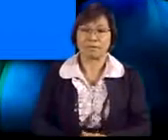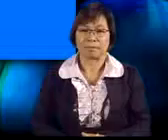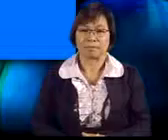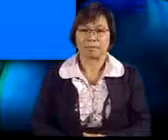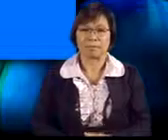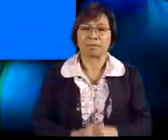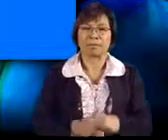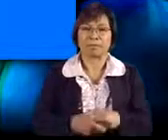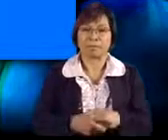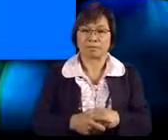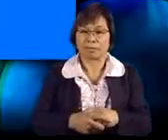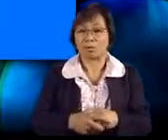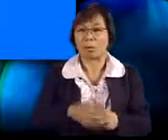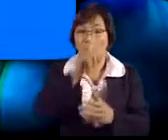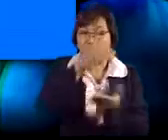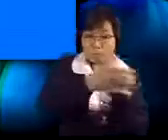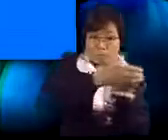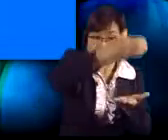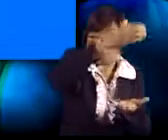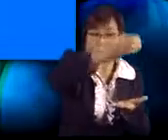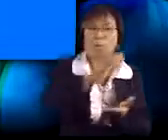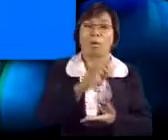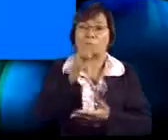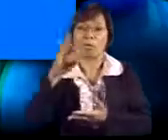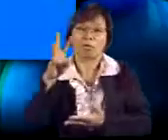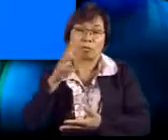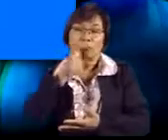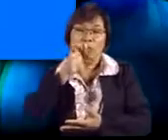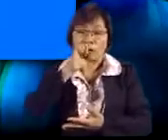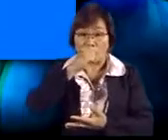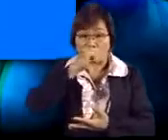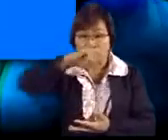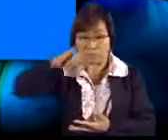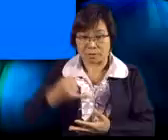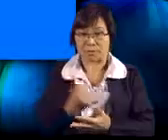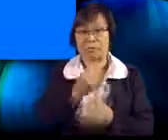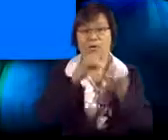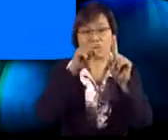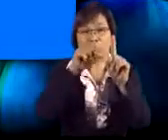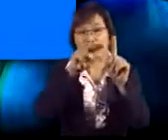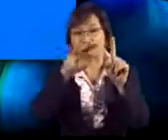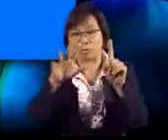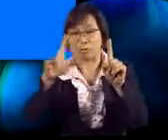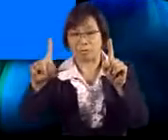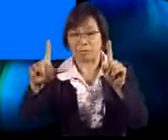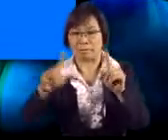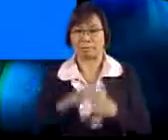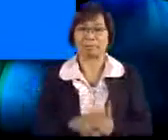The volume of one bottle of orange juice is 1.25